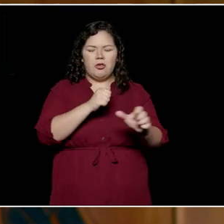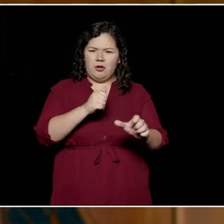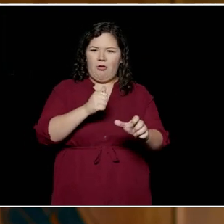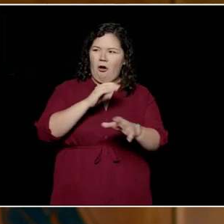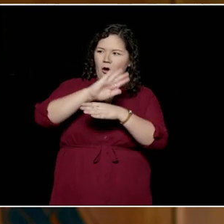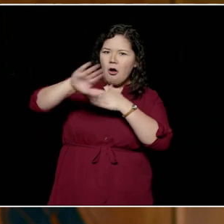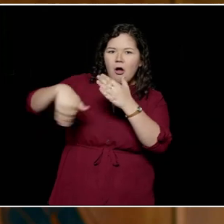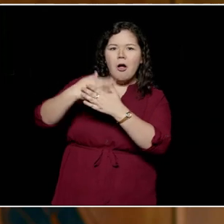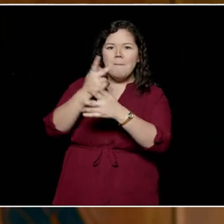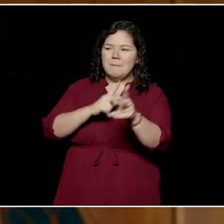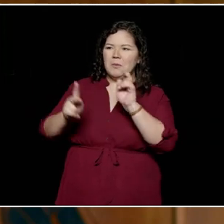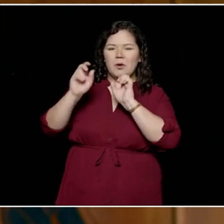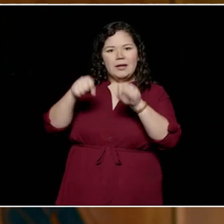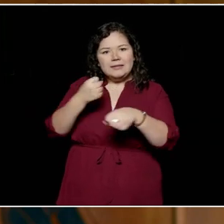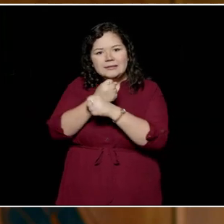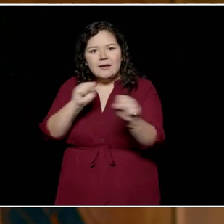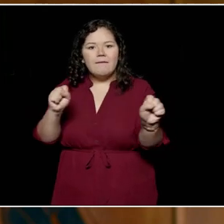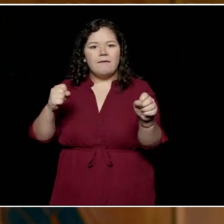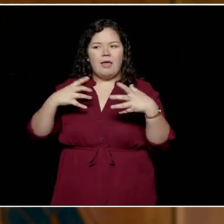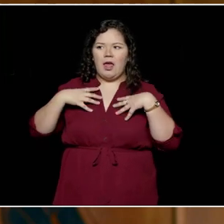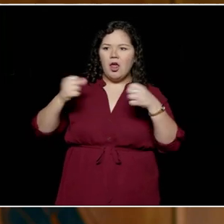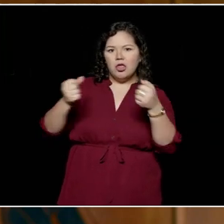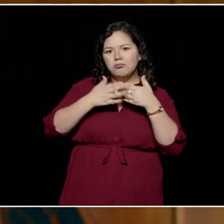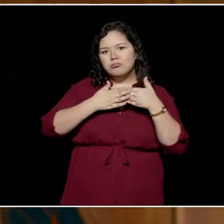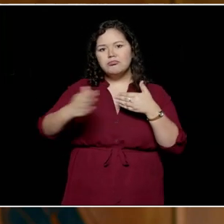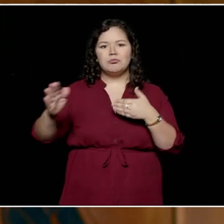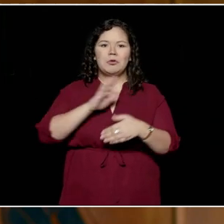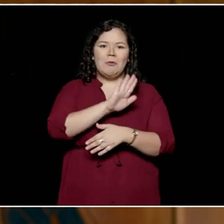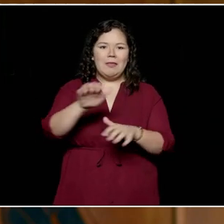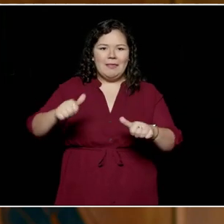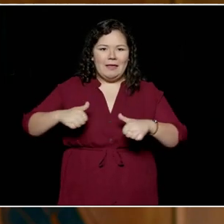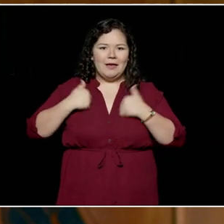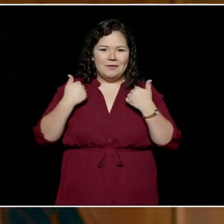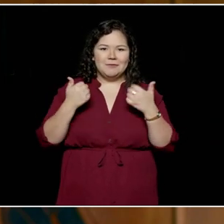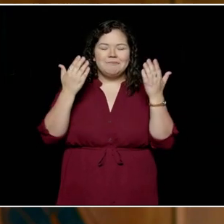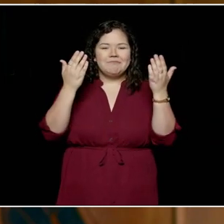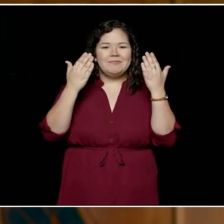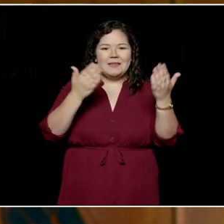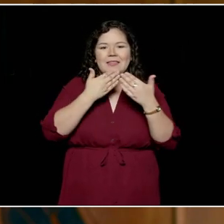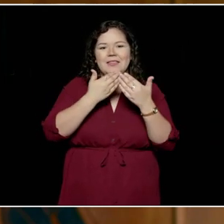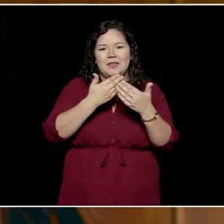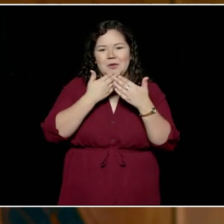safe and well throughout our lifetime.